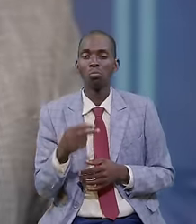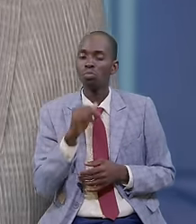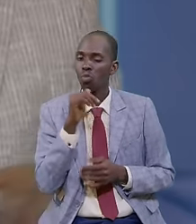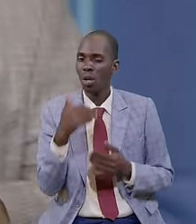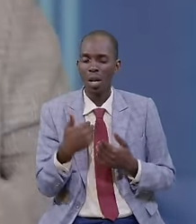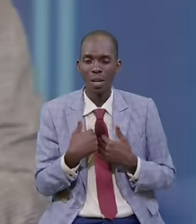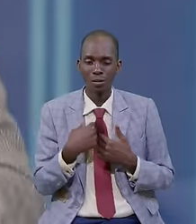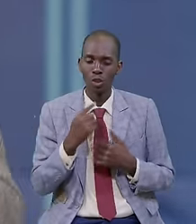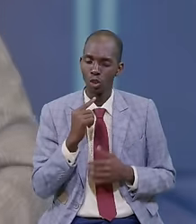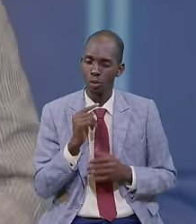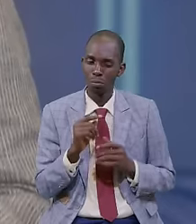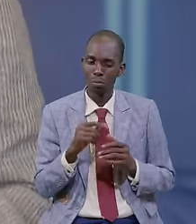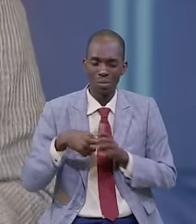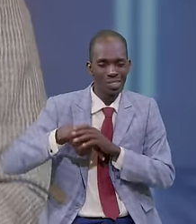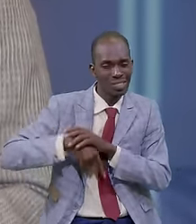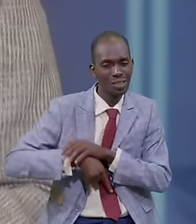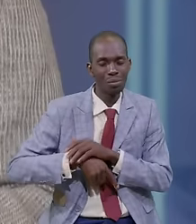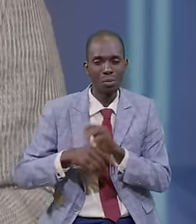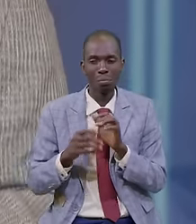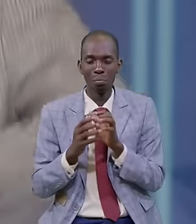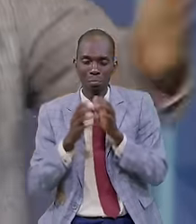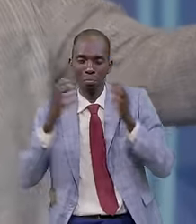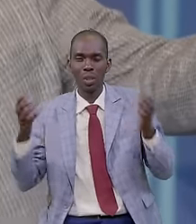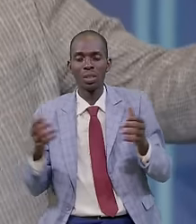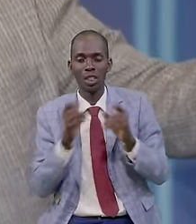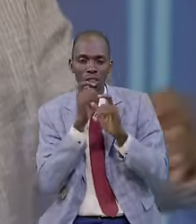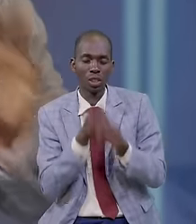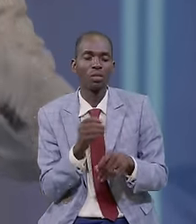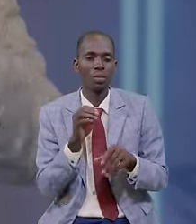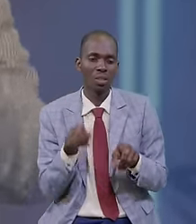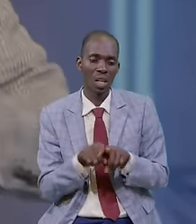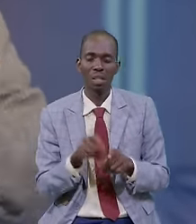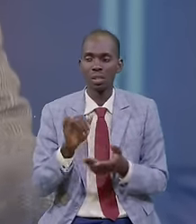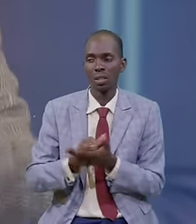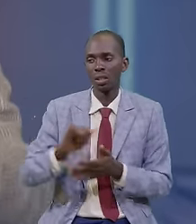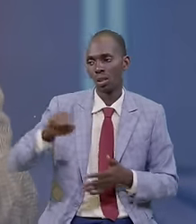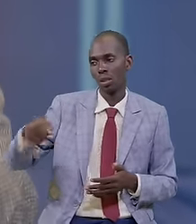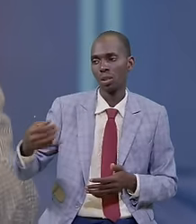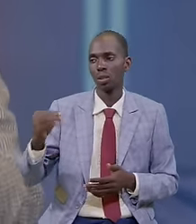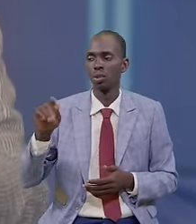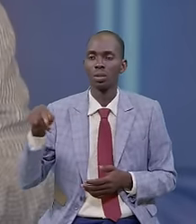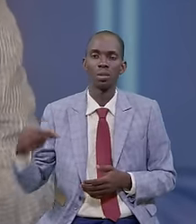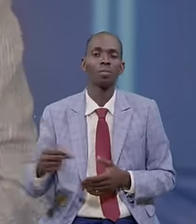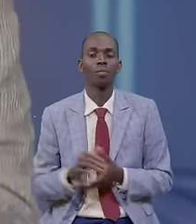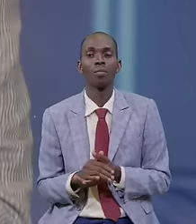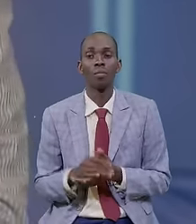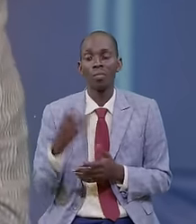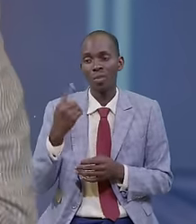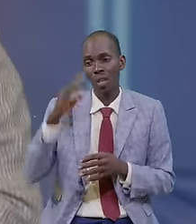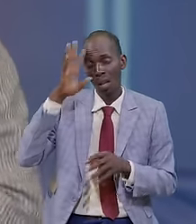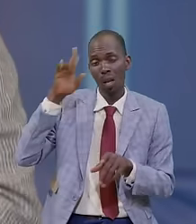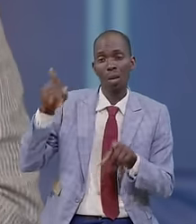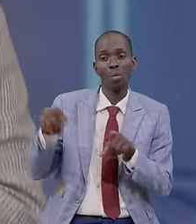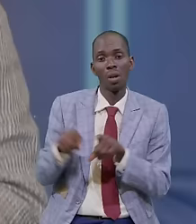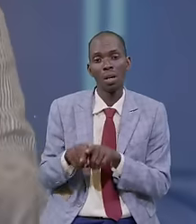that. It did not grow in the family. The brothers, yet you understood superficially, you will